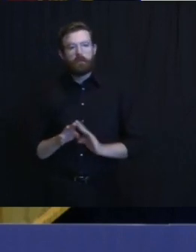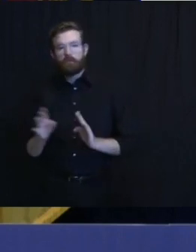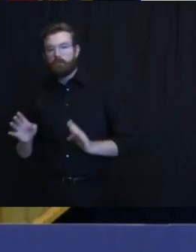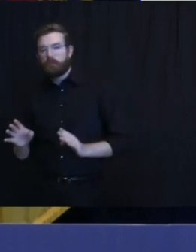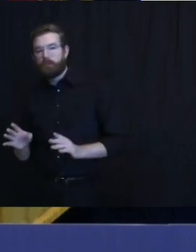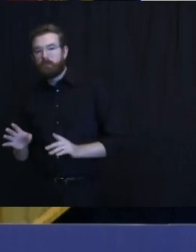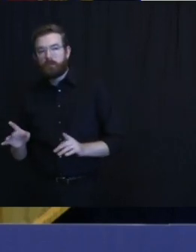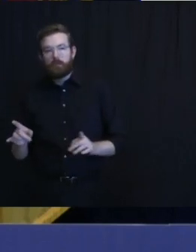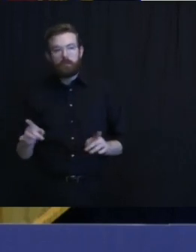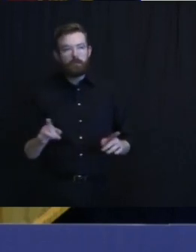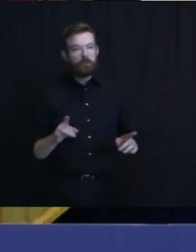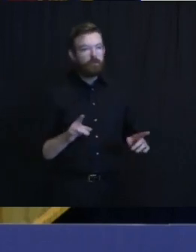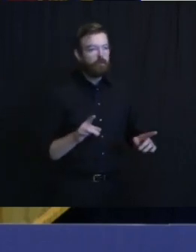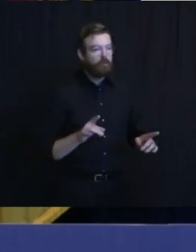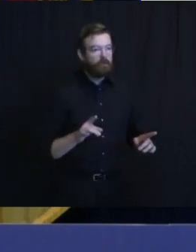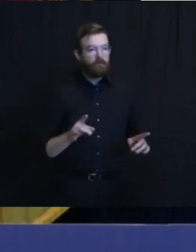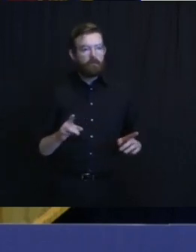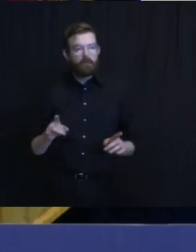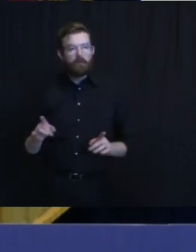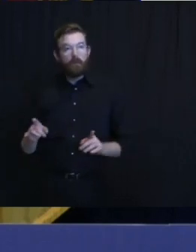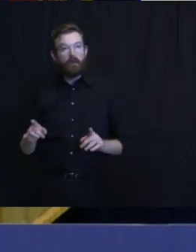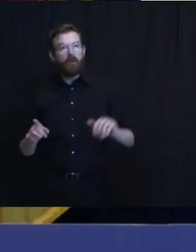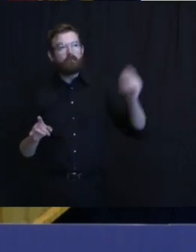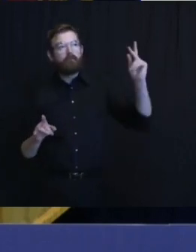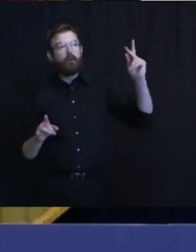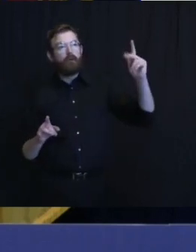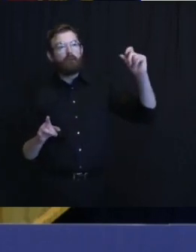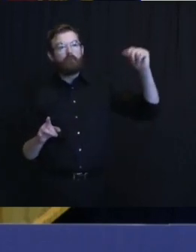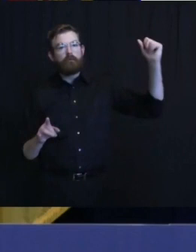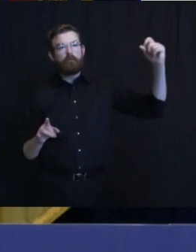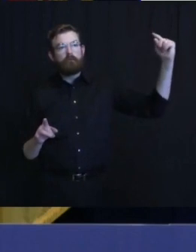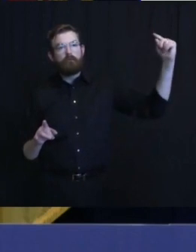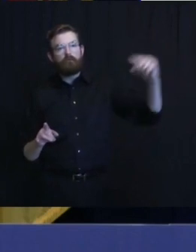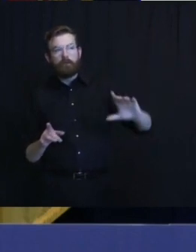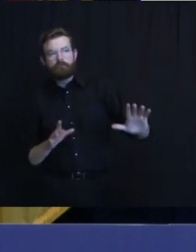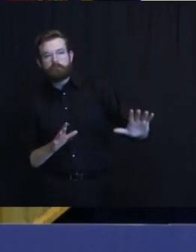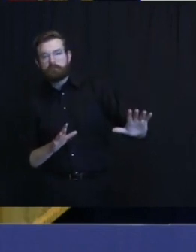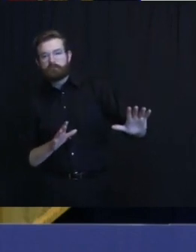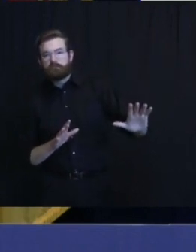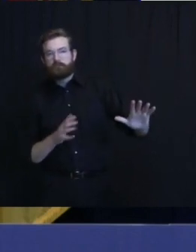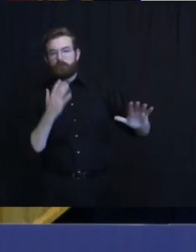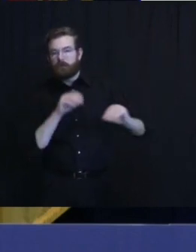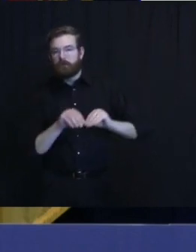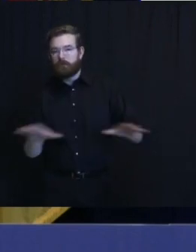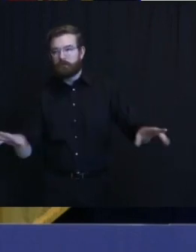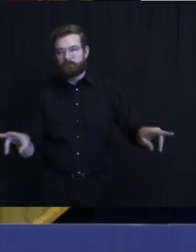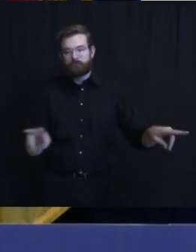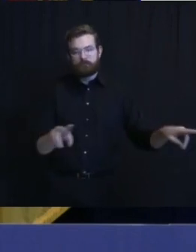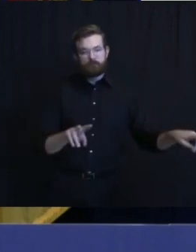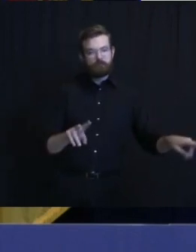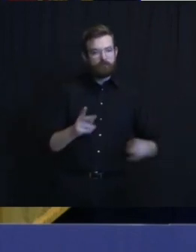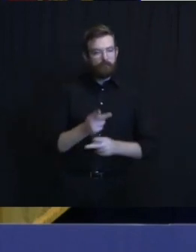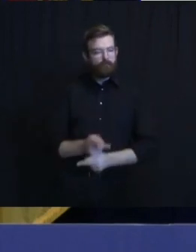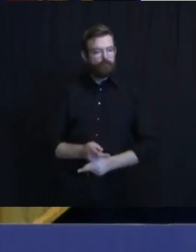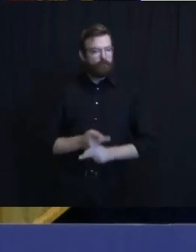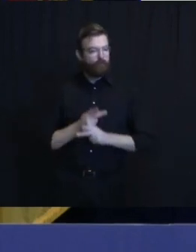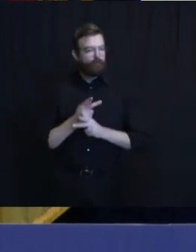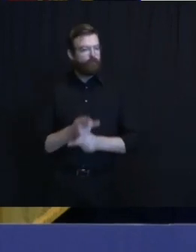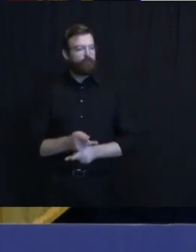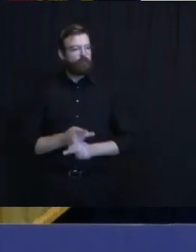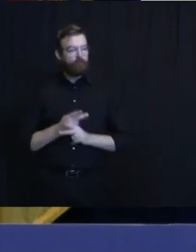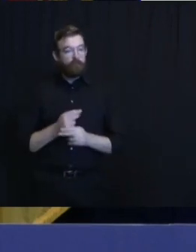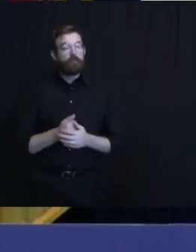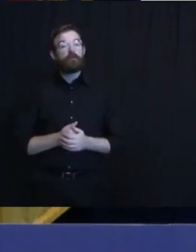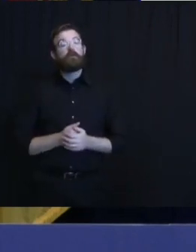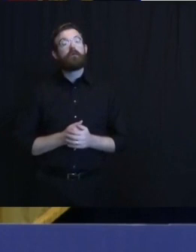Matt Plotkin, by the way, has also joined us. We will be together. We'll be virtually with you, Mahan, both tomorrow and